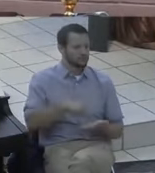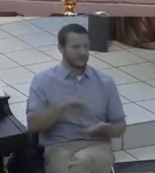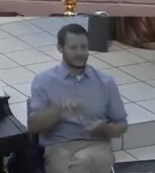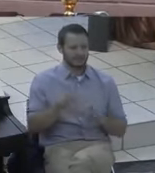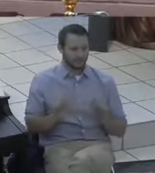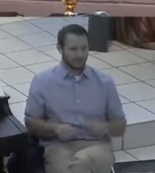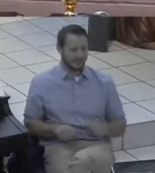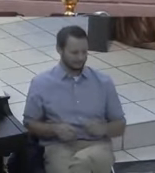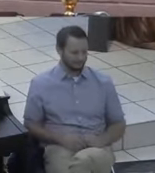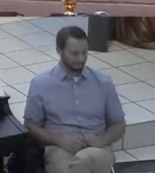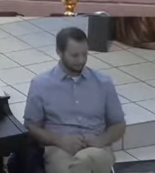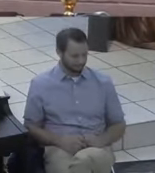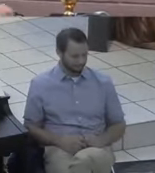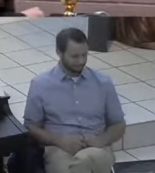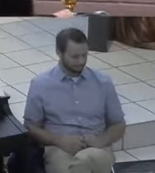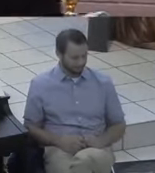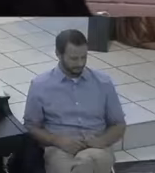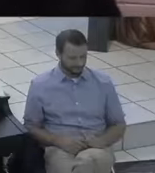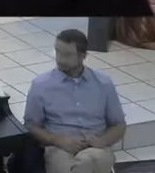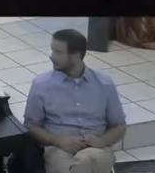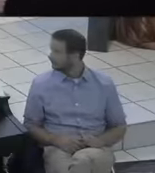time of response.